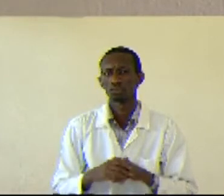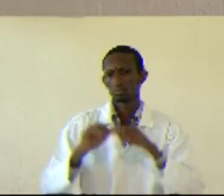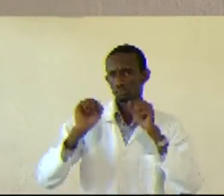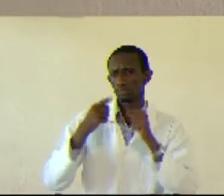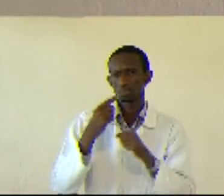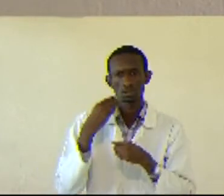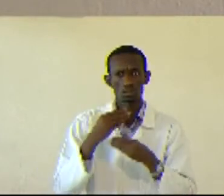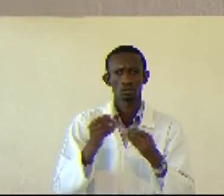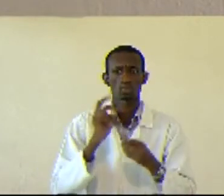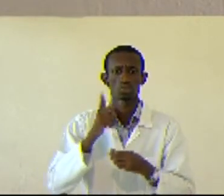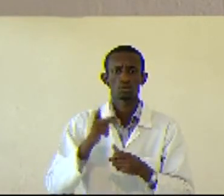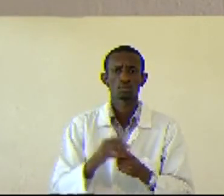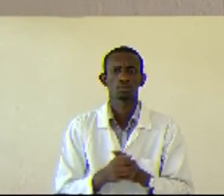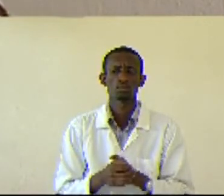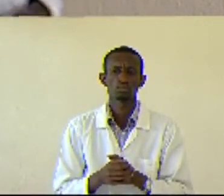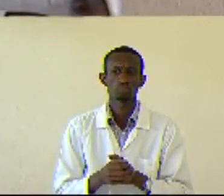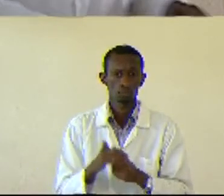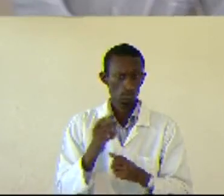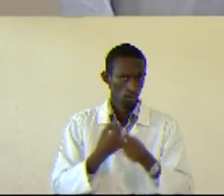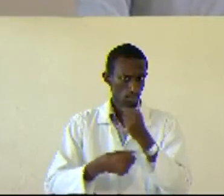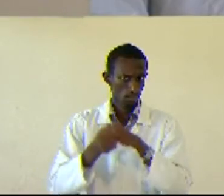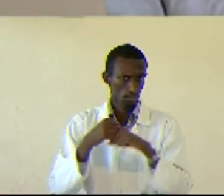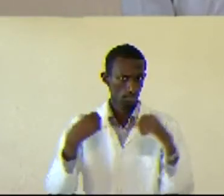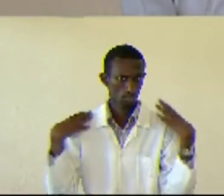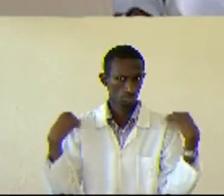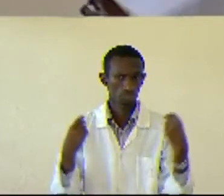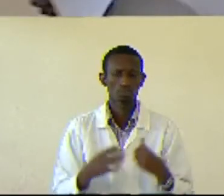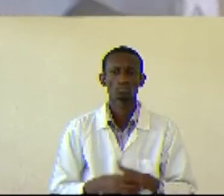answer. So activity.